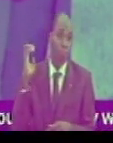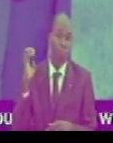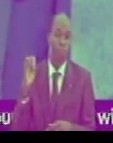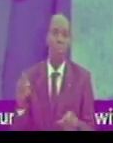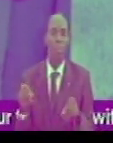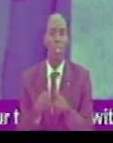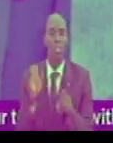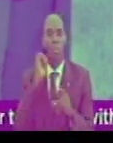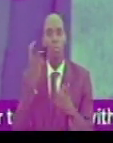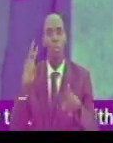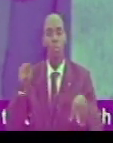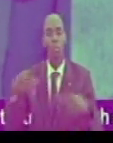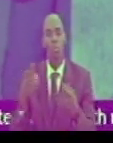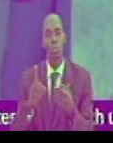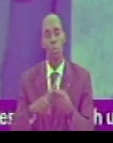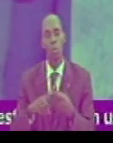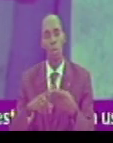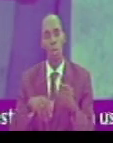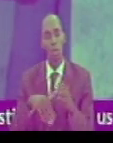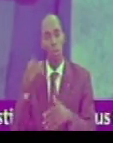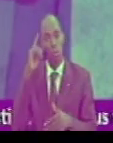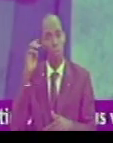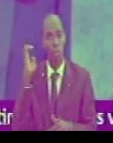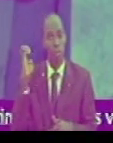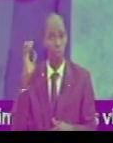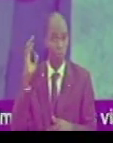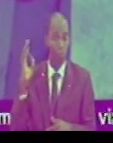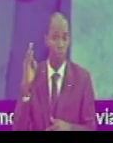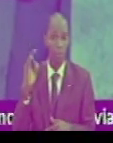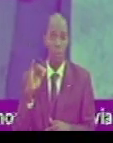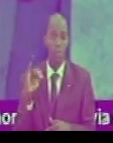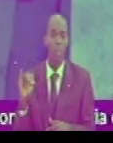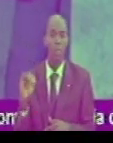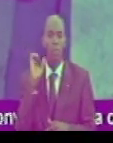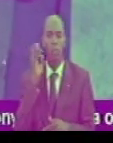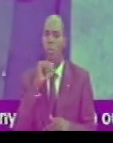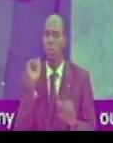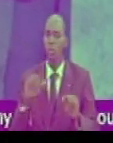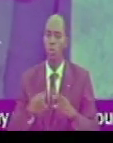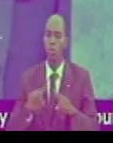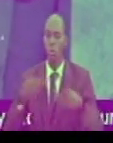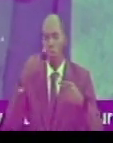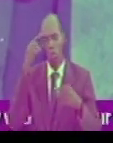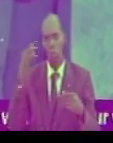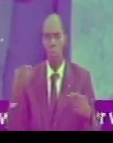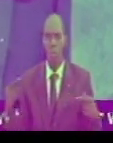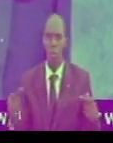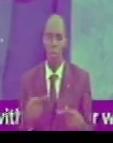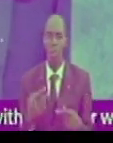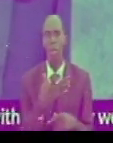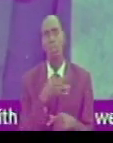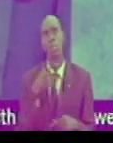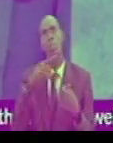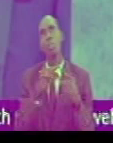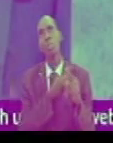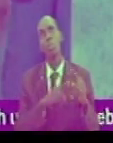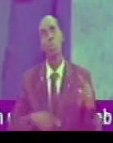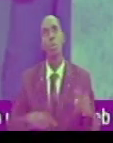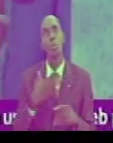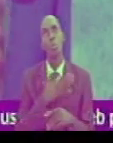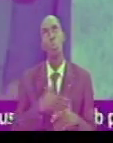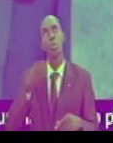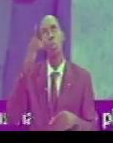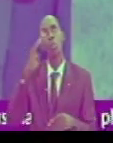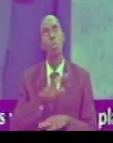I was telling God that, God, don't allow sickness to hinder me from doing your word. And I was praying to God that, God, I want you to touch me in